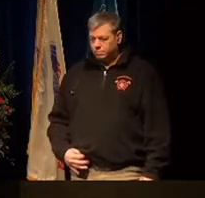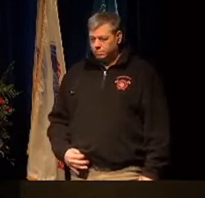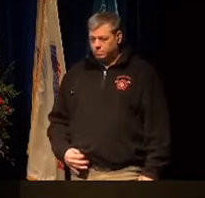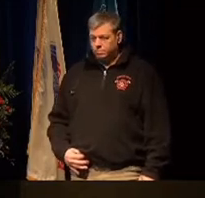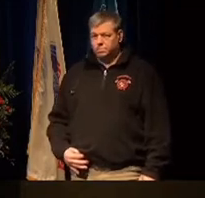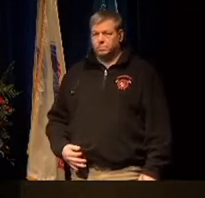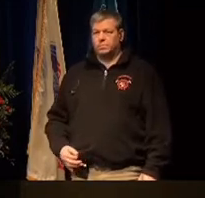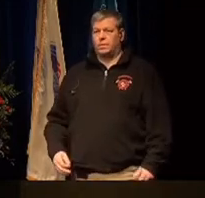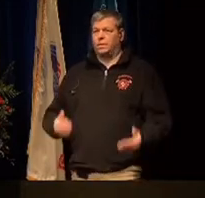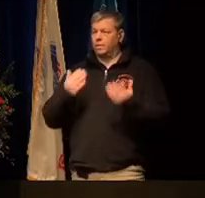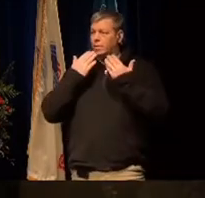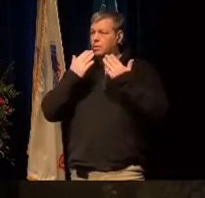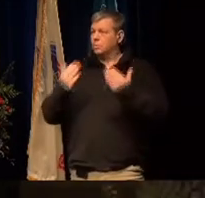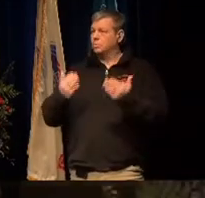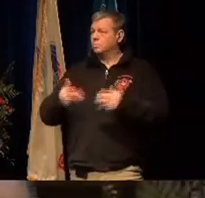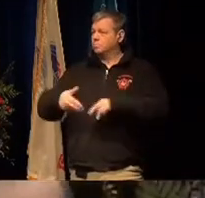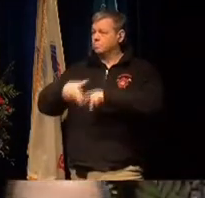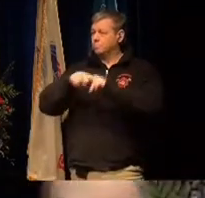Thank you. Please be seated.